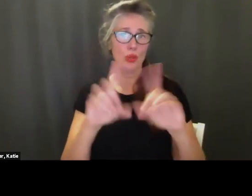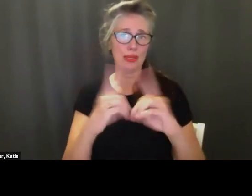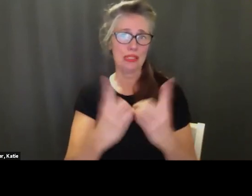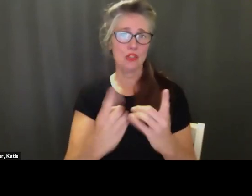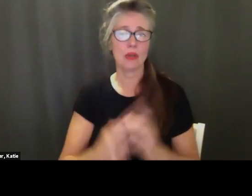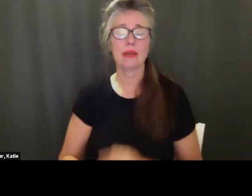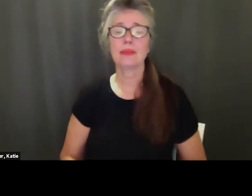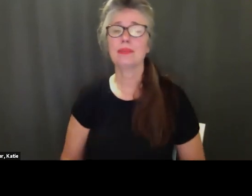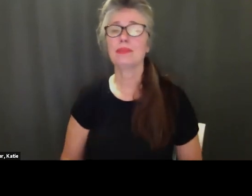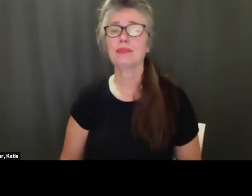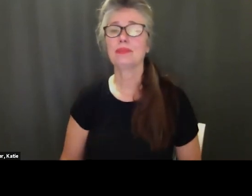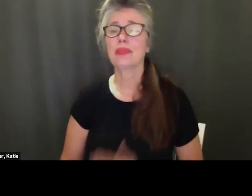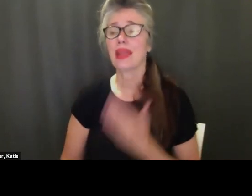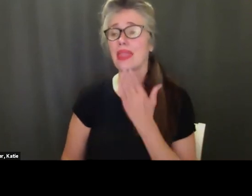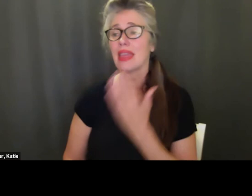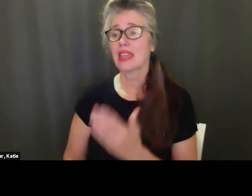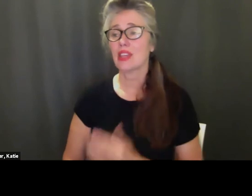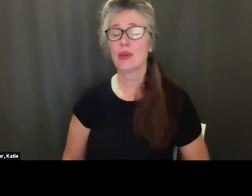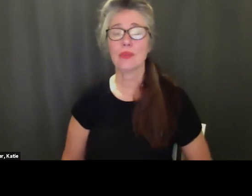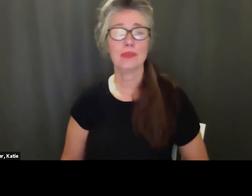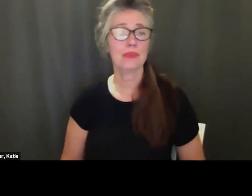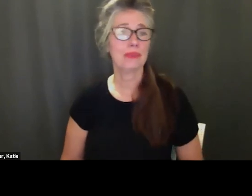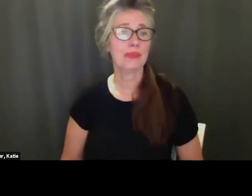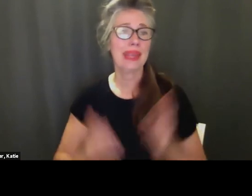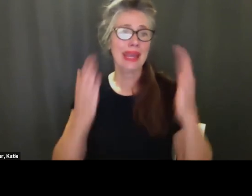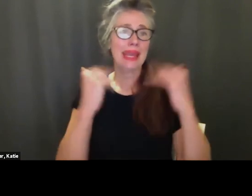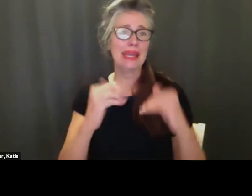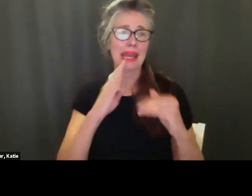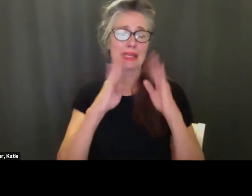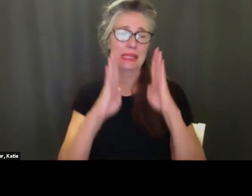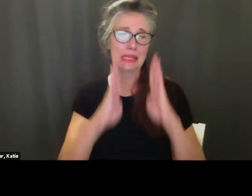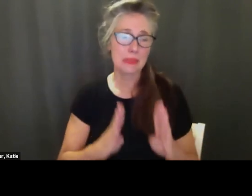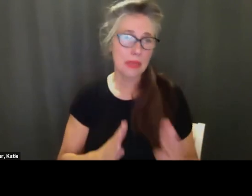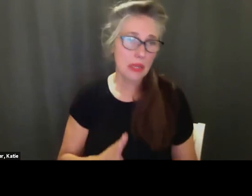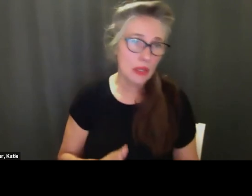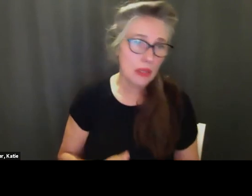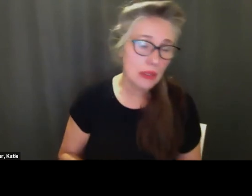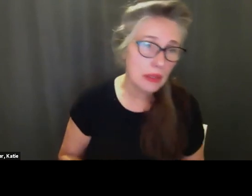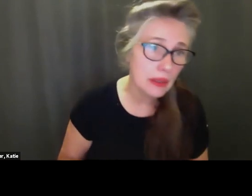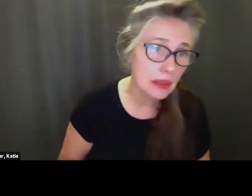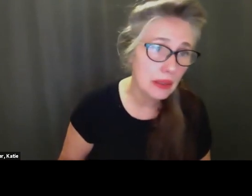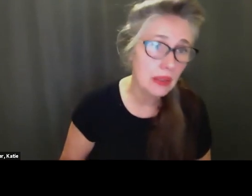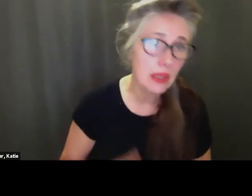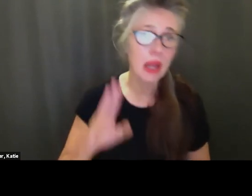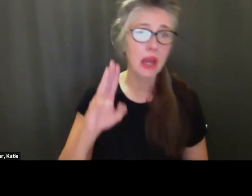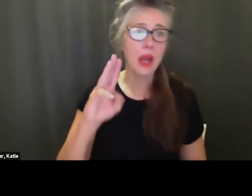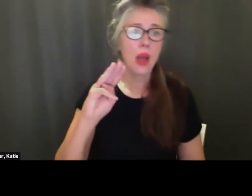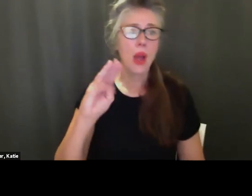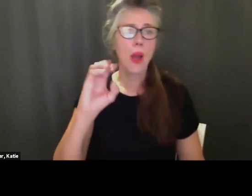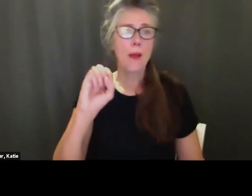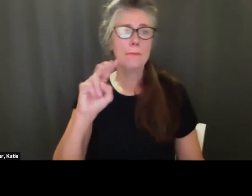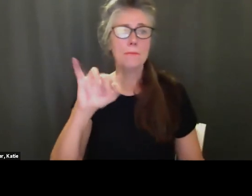Thank you. Our next speaker is Moni DeWitt.